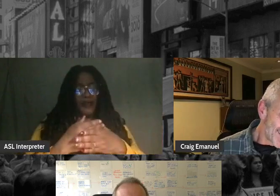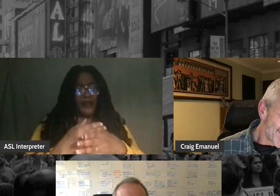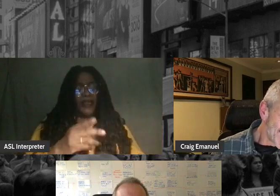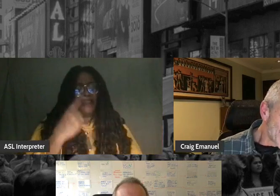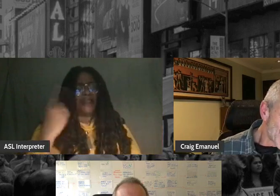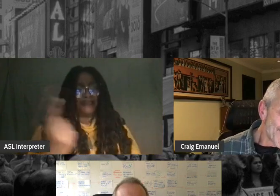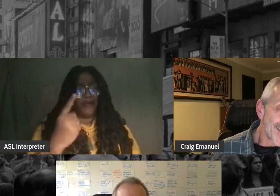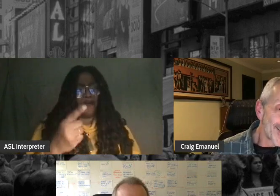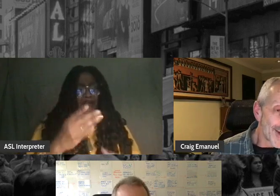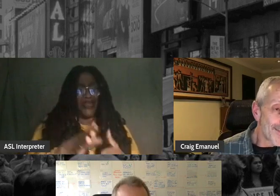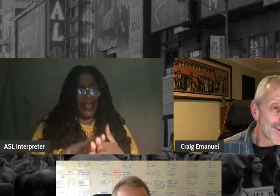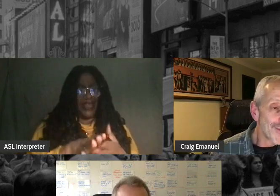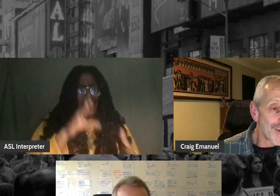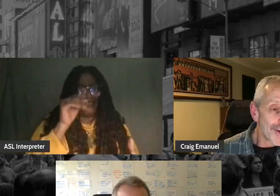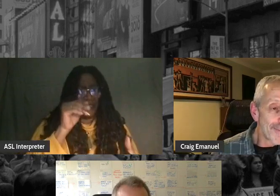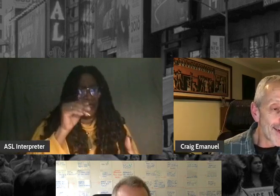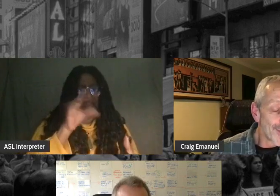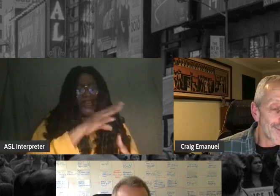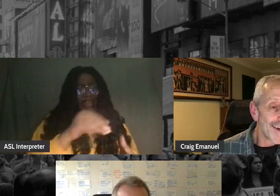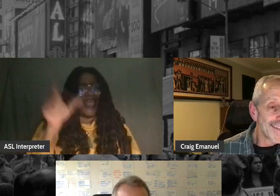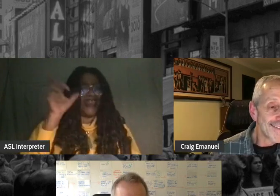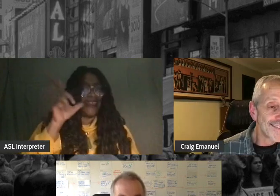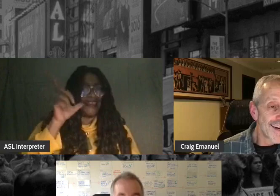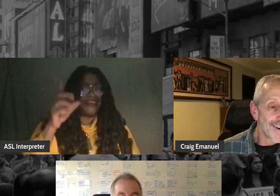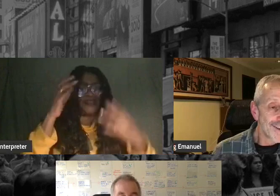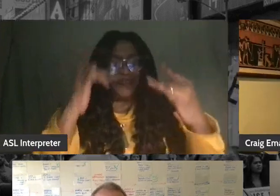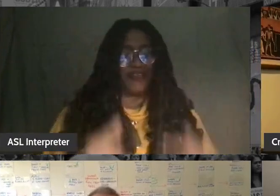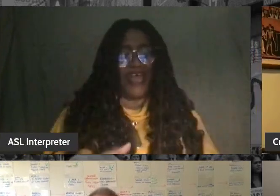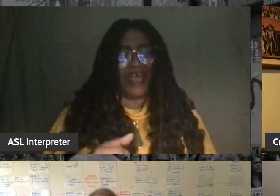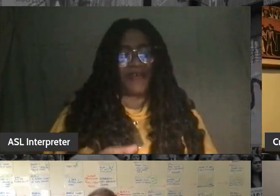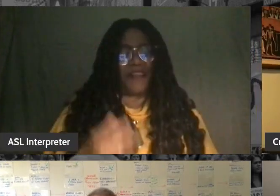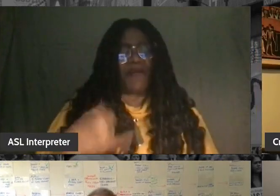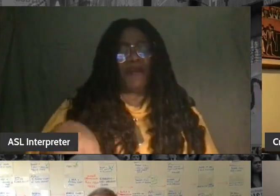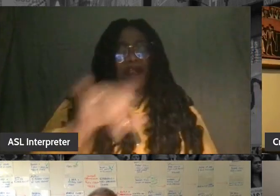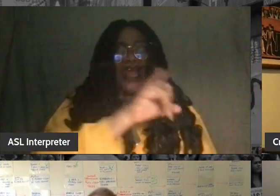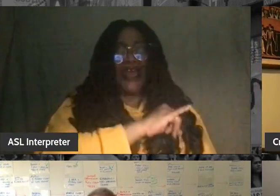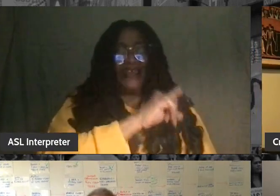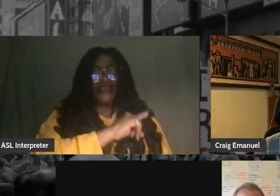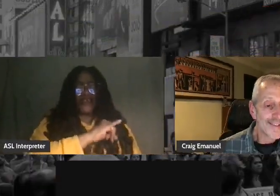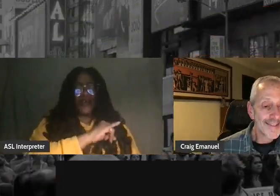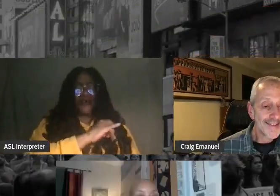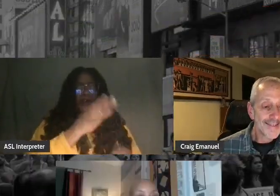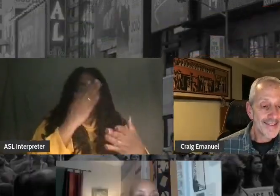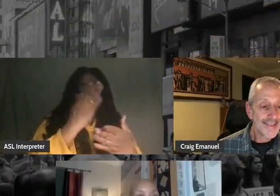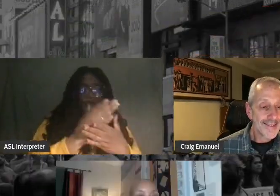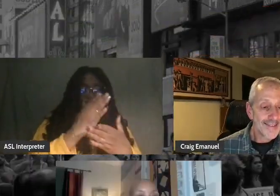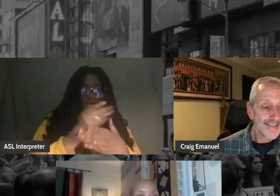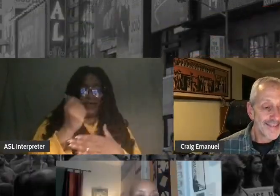thank you for being there. So on that note, I'm going to turn it back over to Isisara to close out the session.